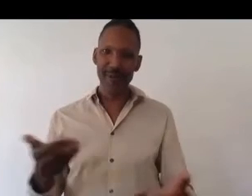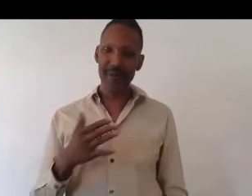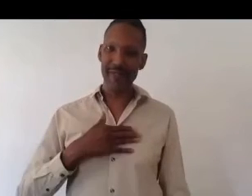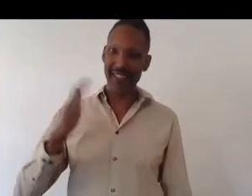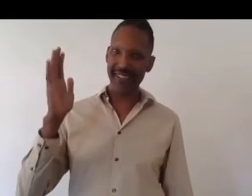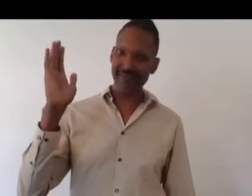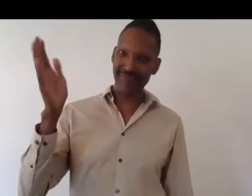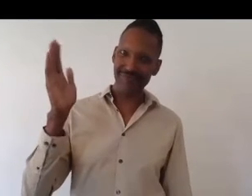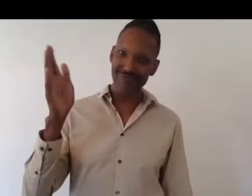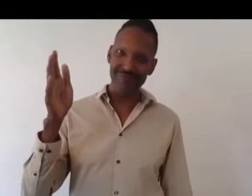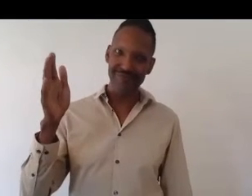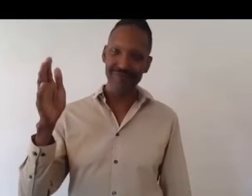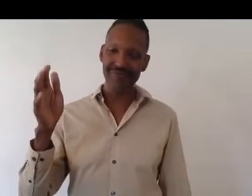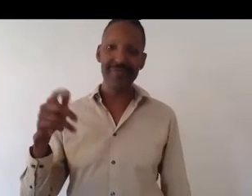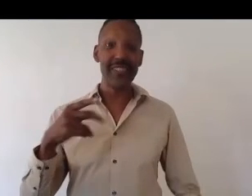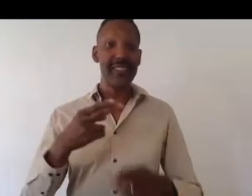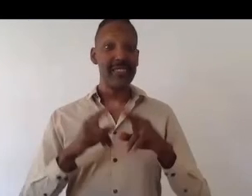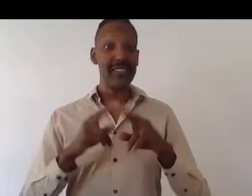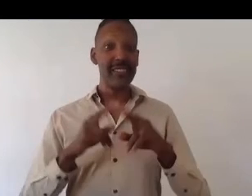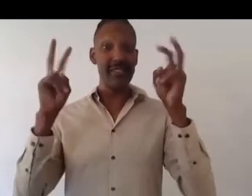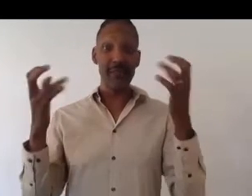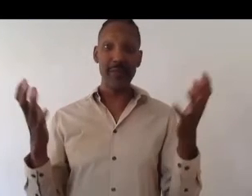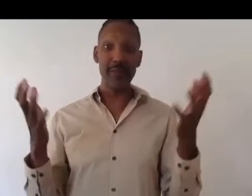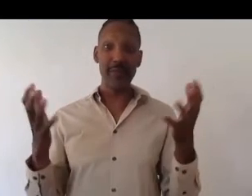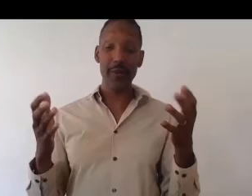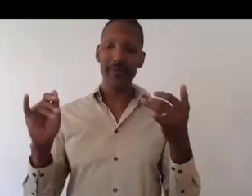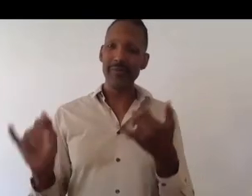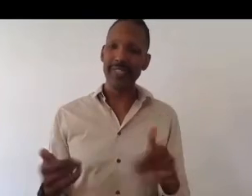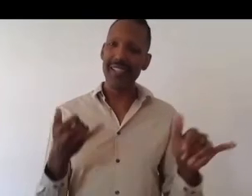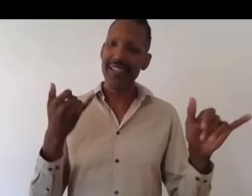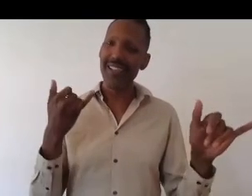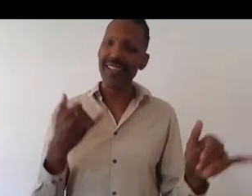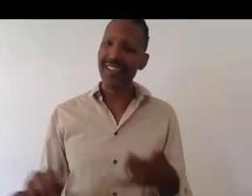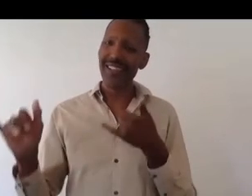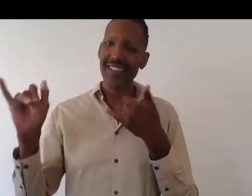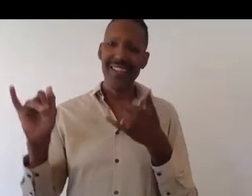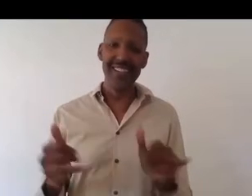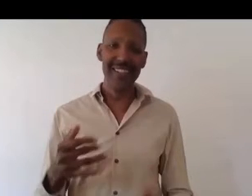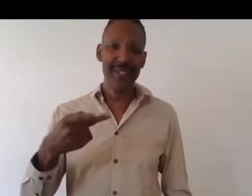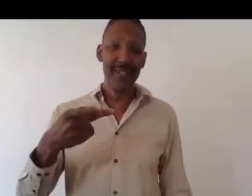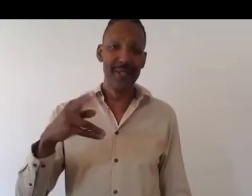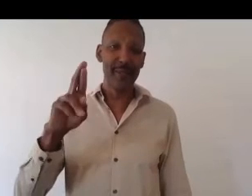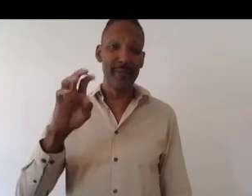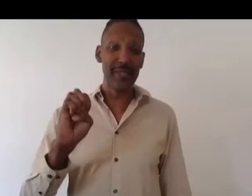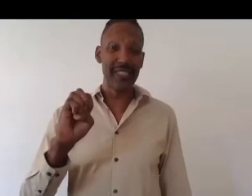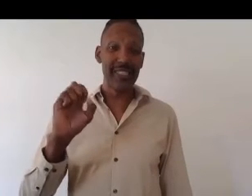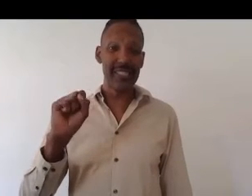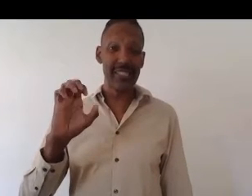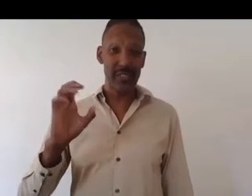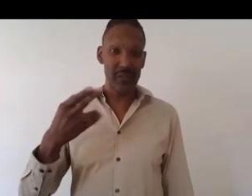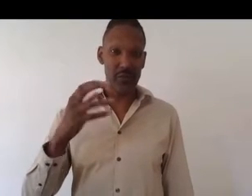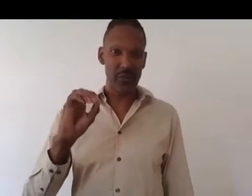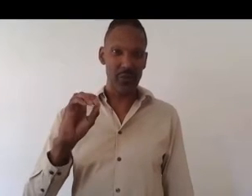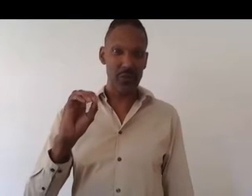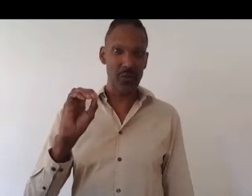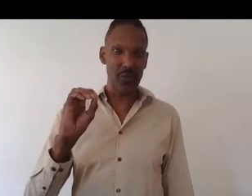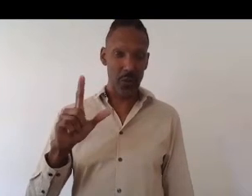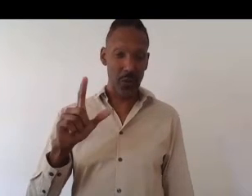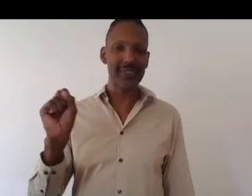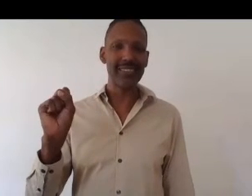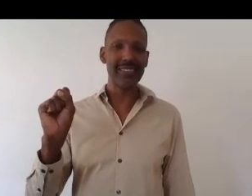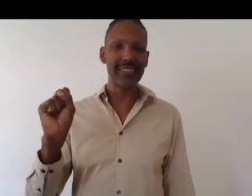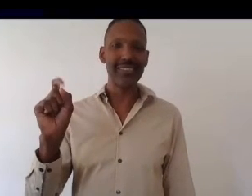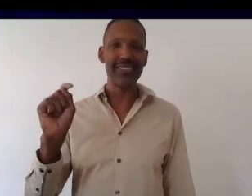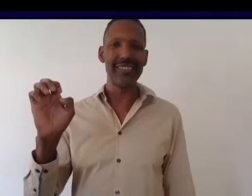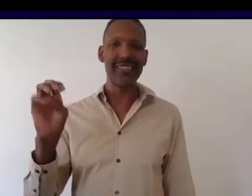welcome to my talk entitled Playful Preschool STEM, 3 tips to support young learners every